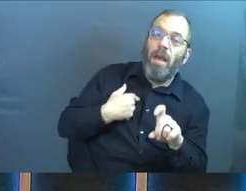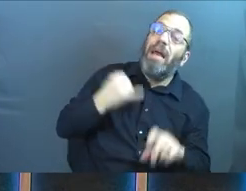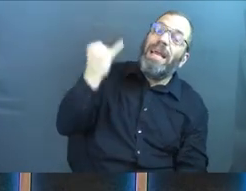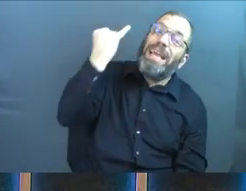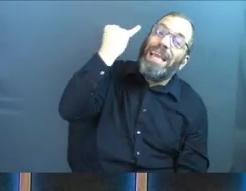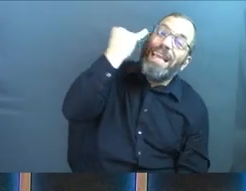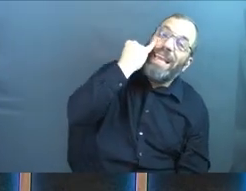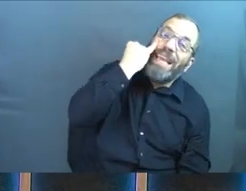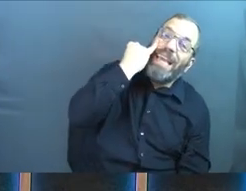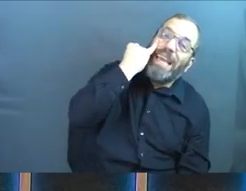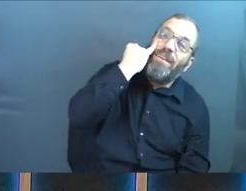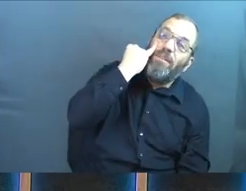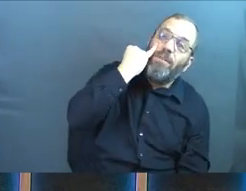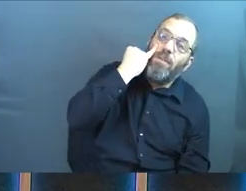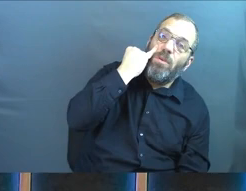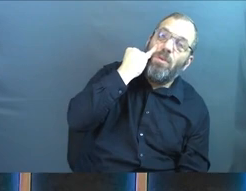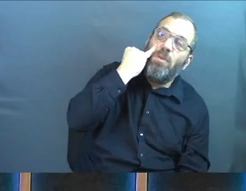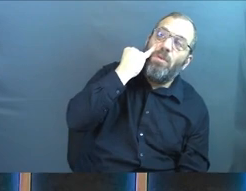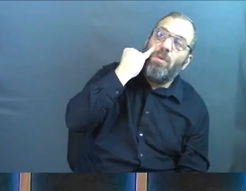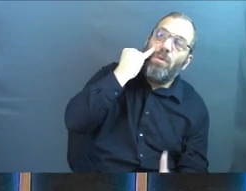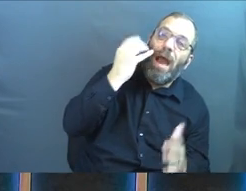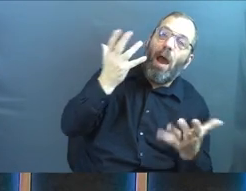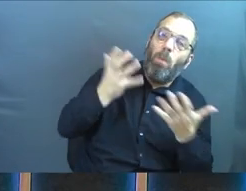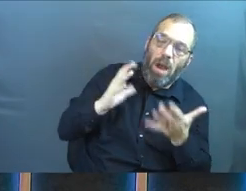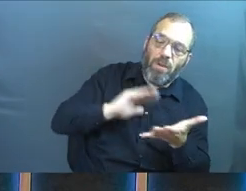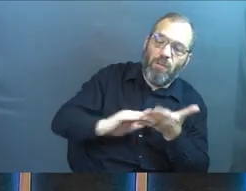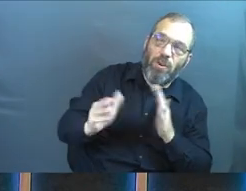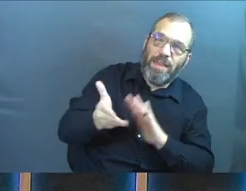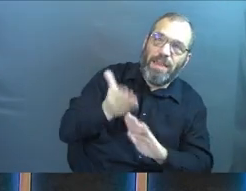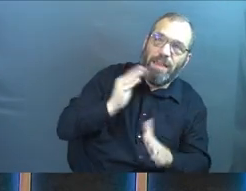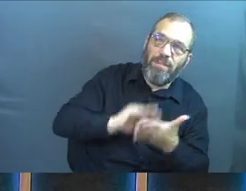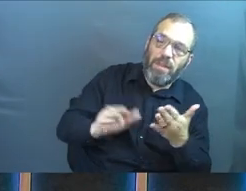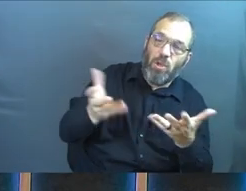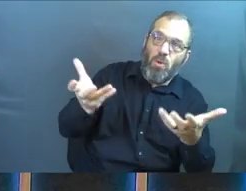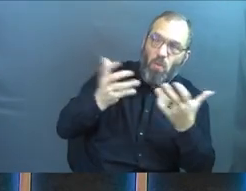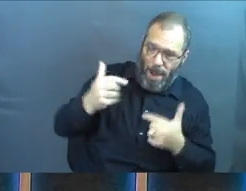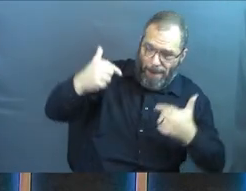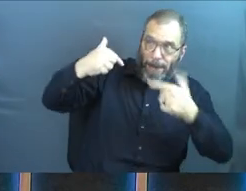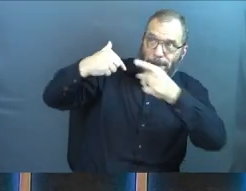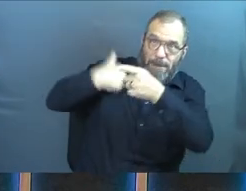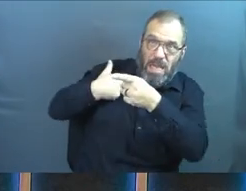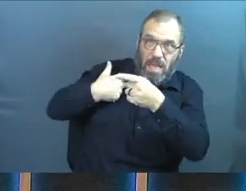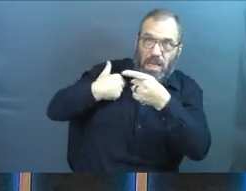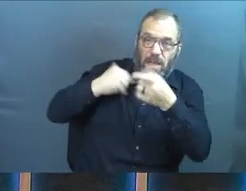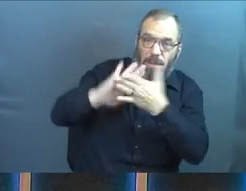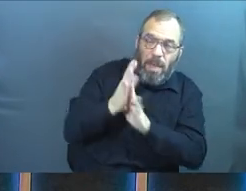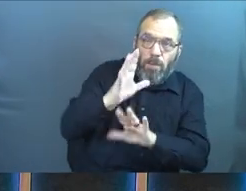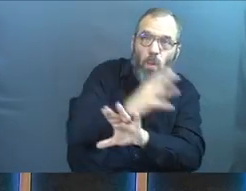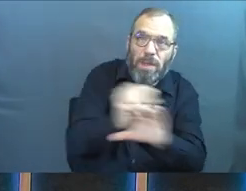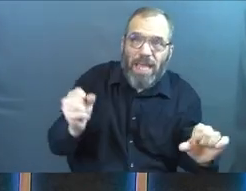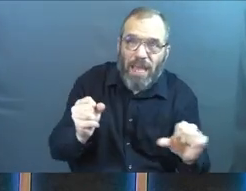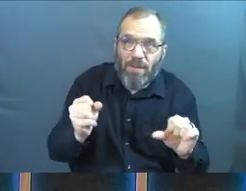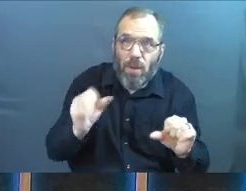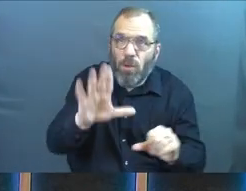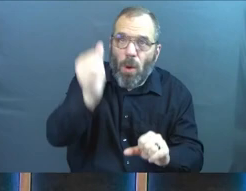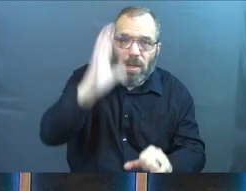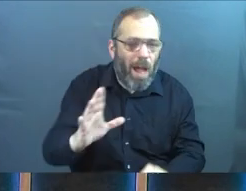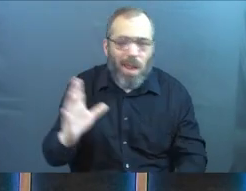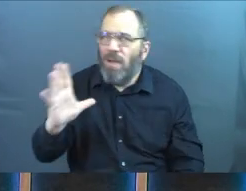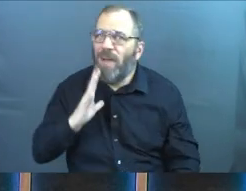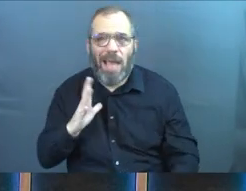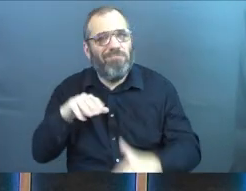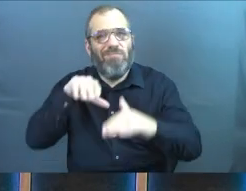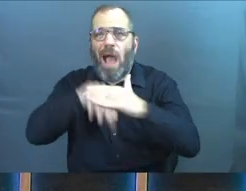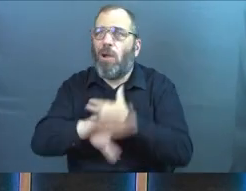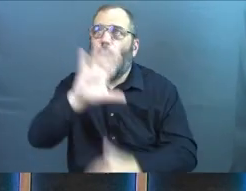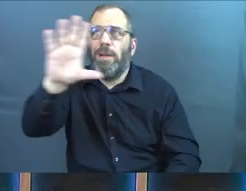Because if you come under my forgiveness, if you want that, if you want me to be your Savior, your God, I'll come right